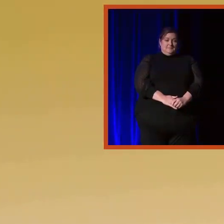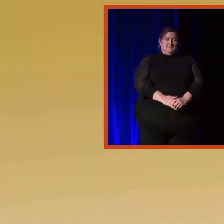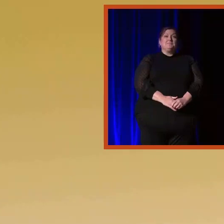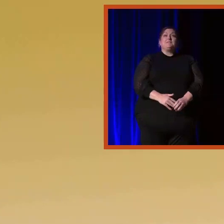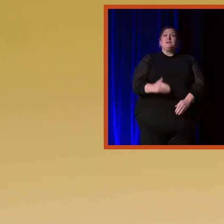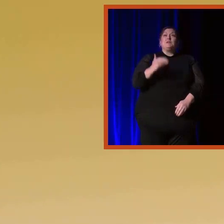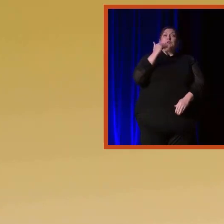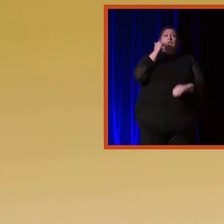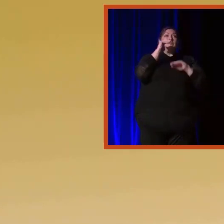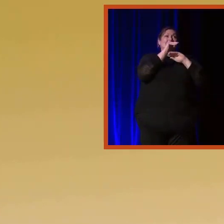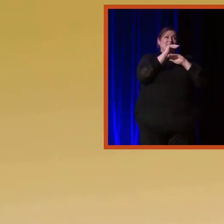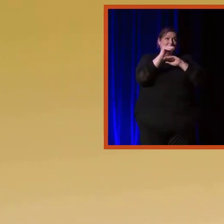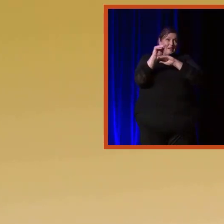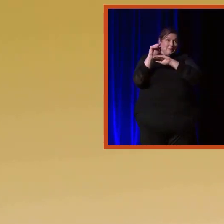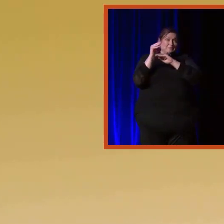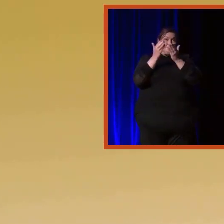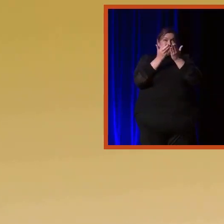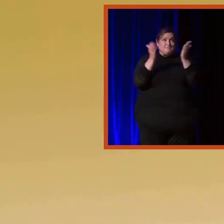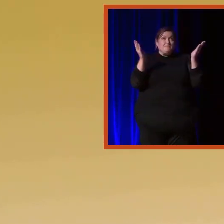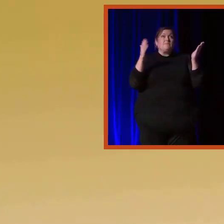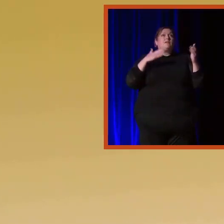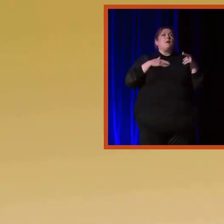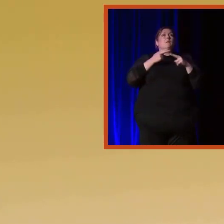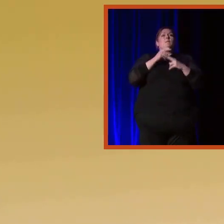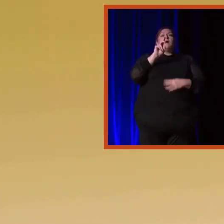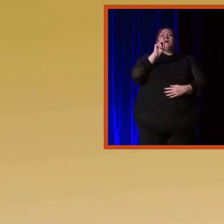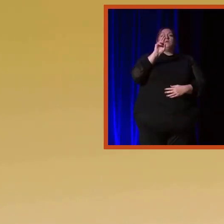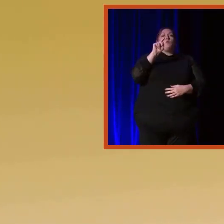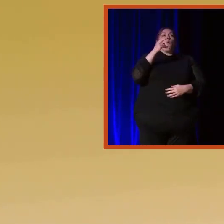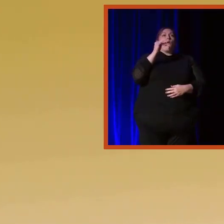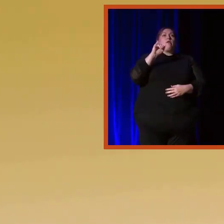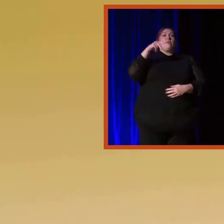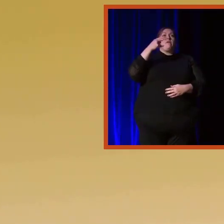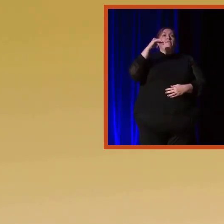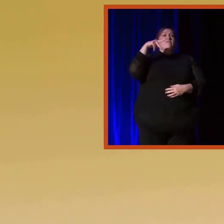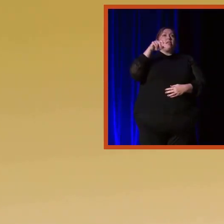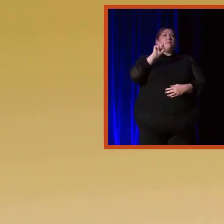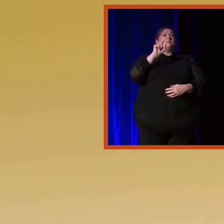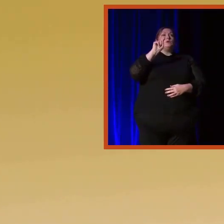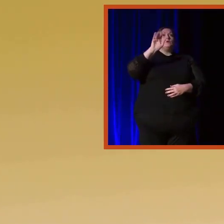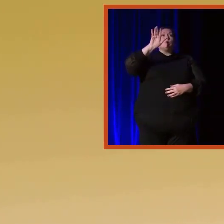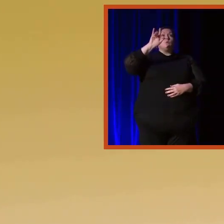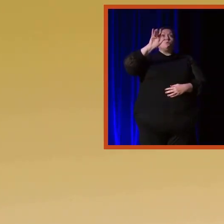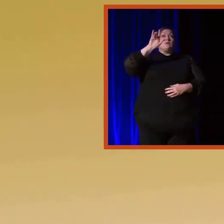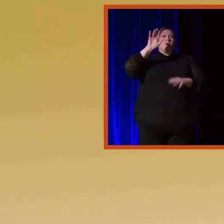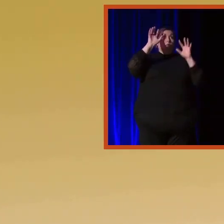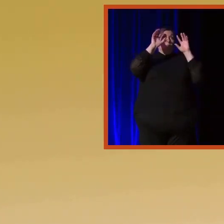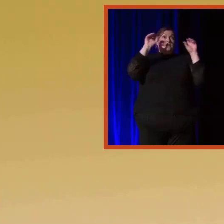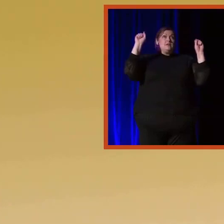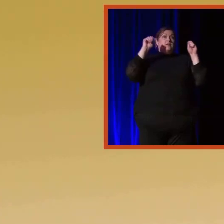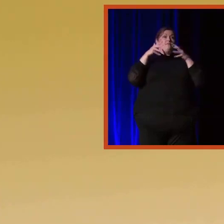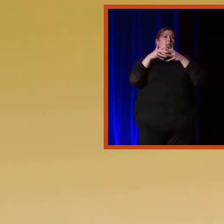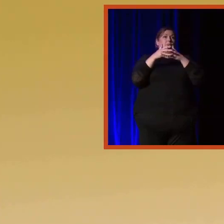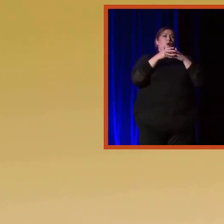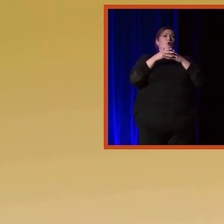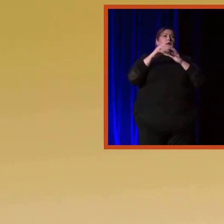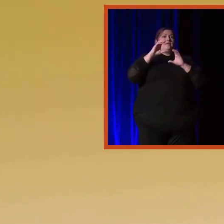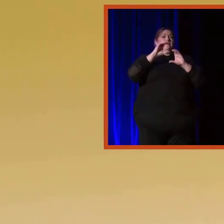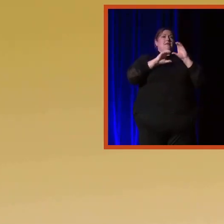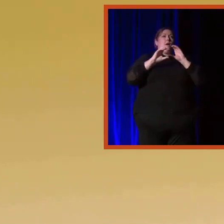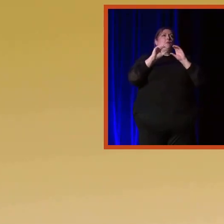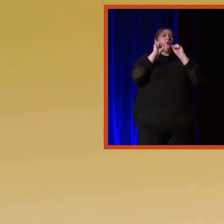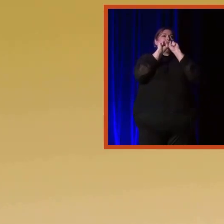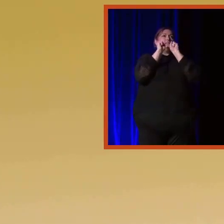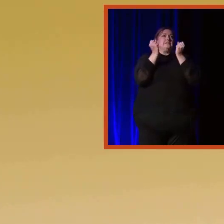Good evening, everyone. I am Dorothy Phillips, 2025 President of the American Chemical Society. It is